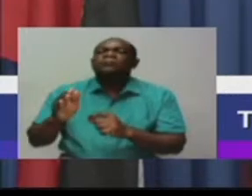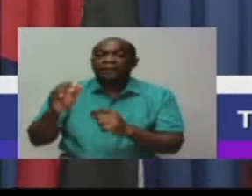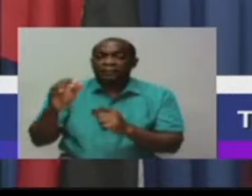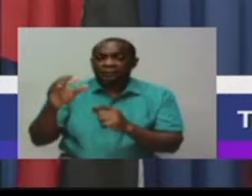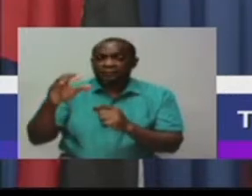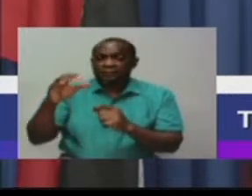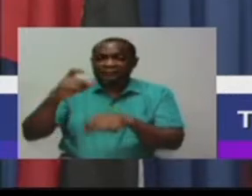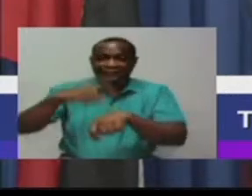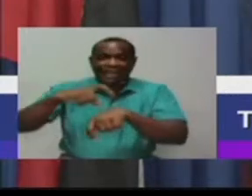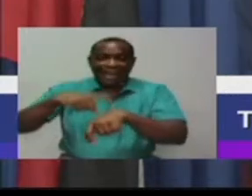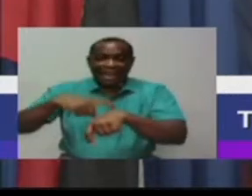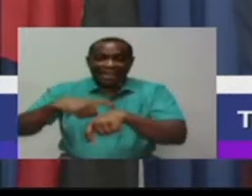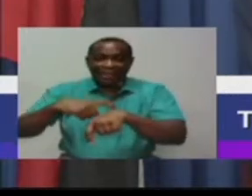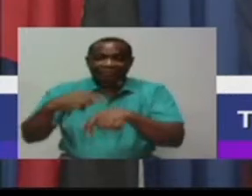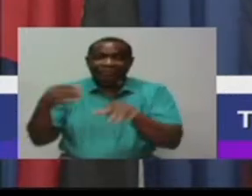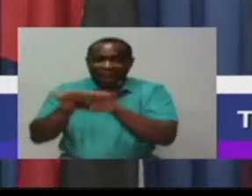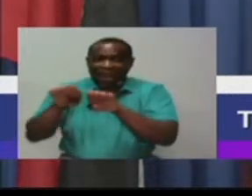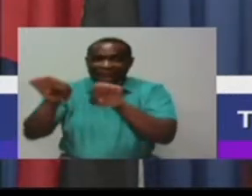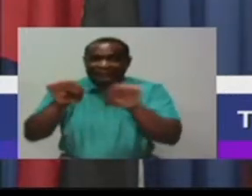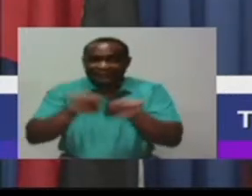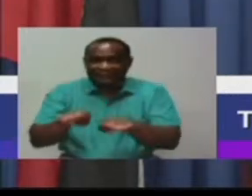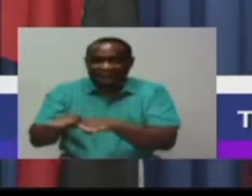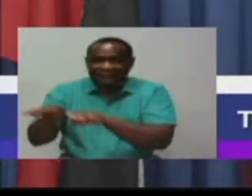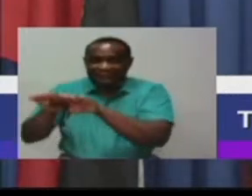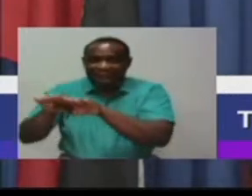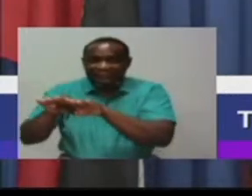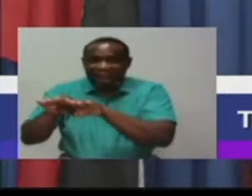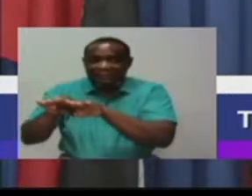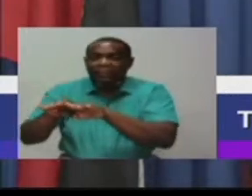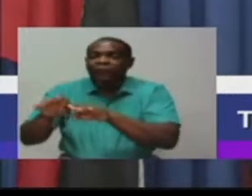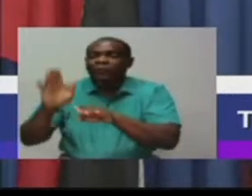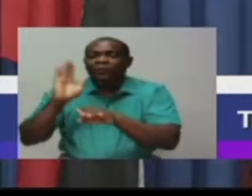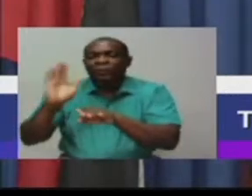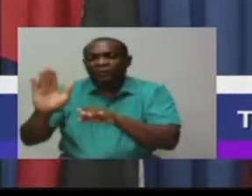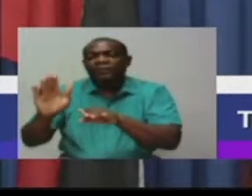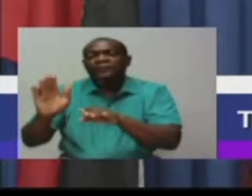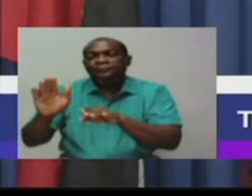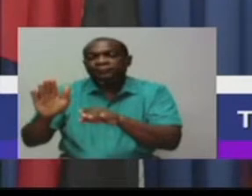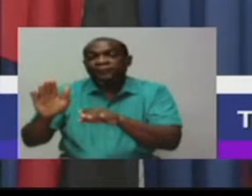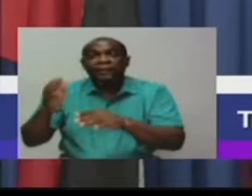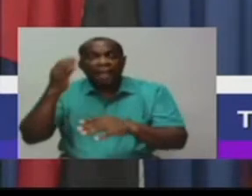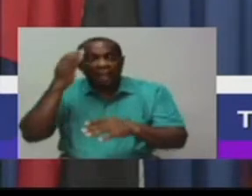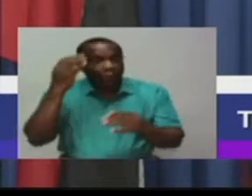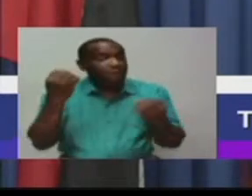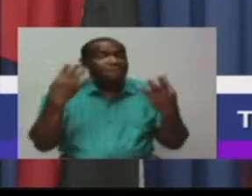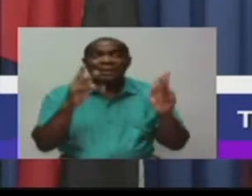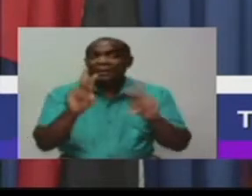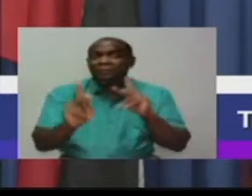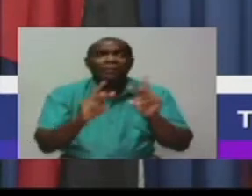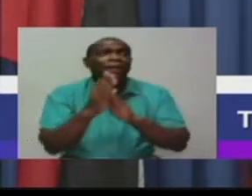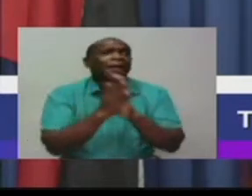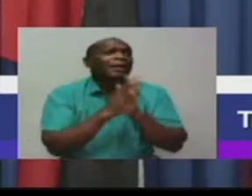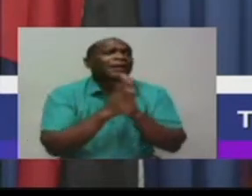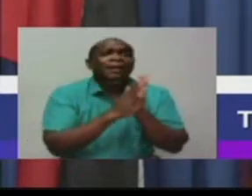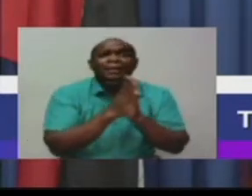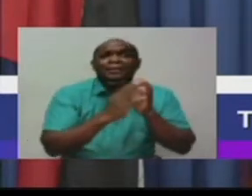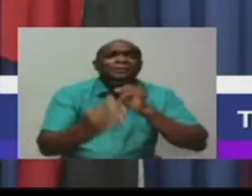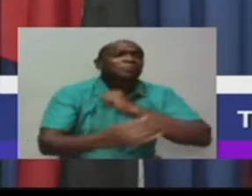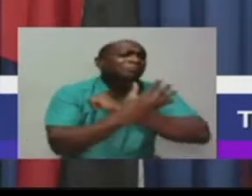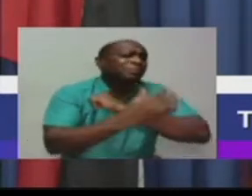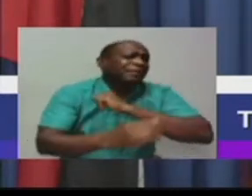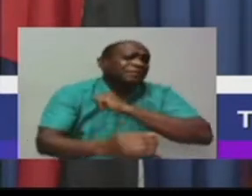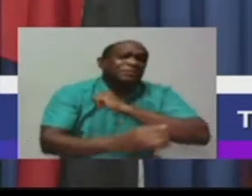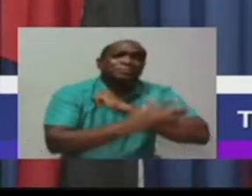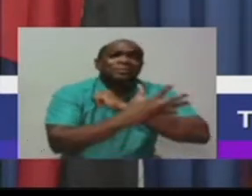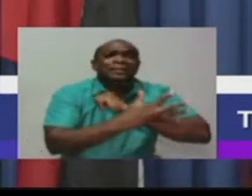There's another group of people who love and can't wait to get to the beach. I might be one of them, I don't know. But the bottom line is, as soon